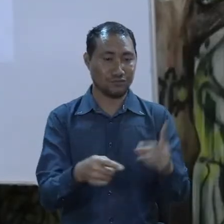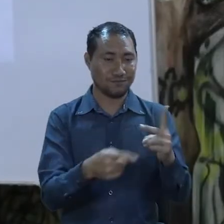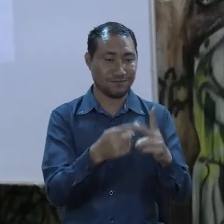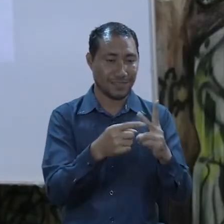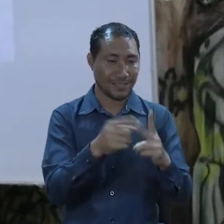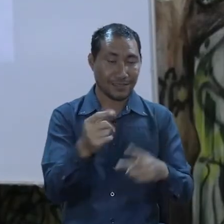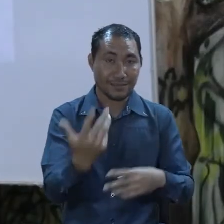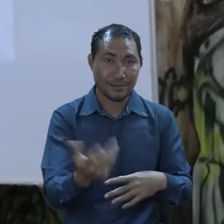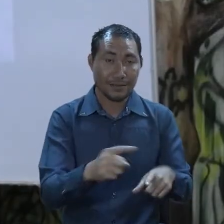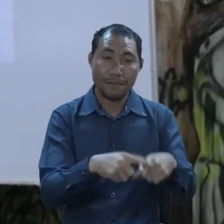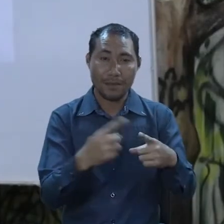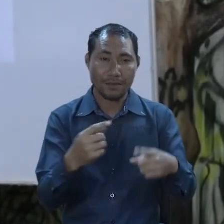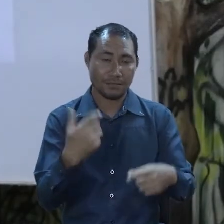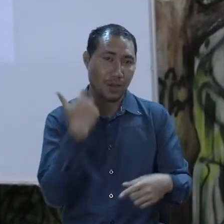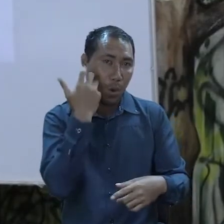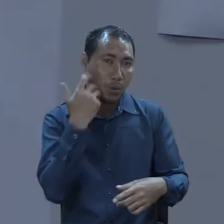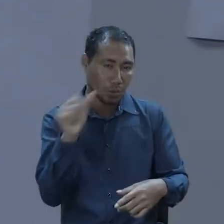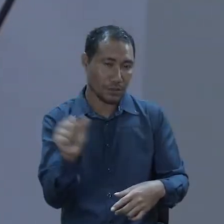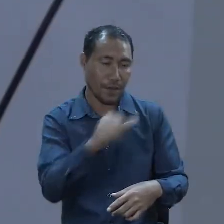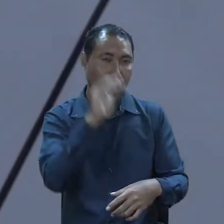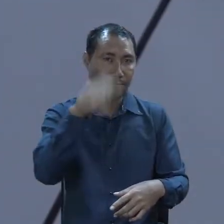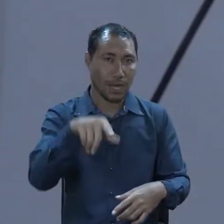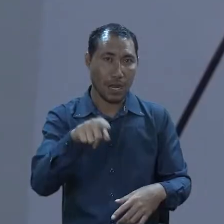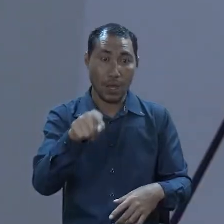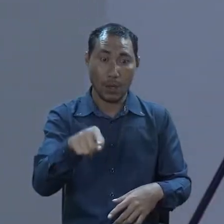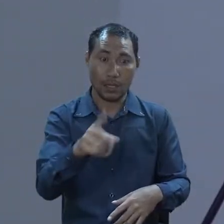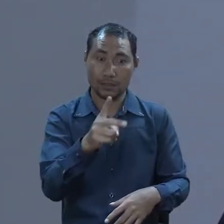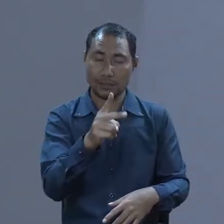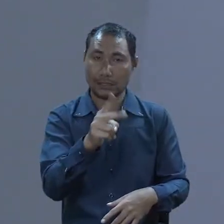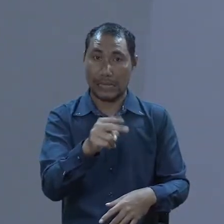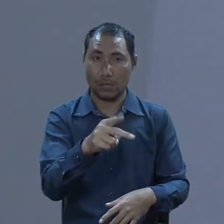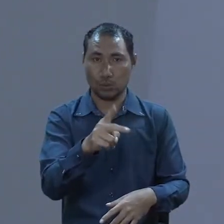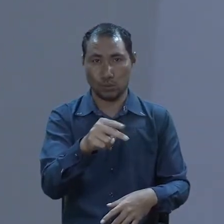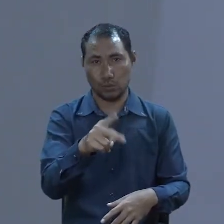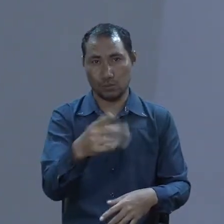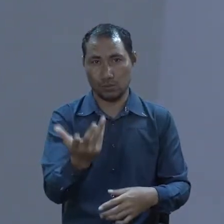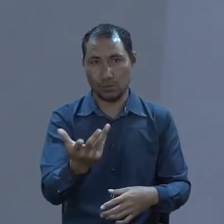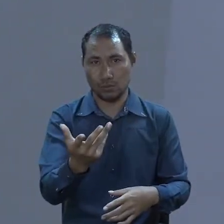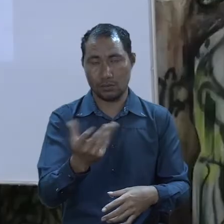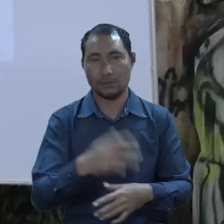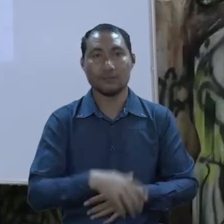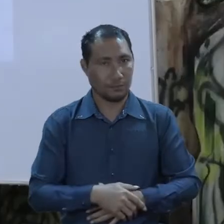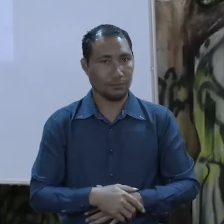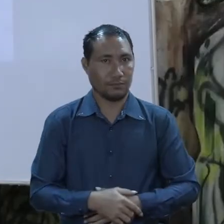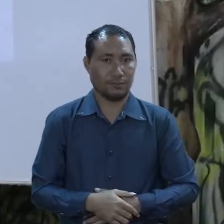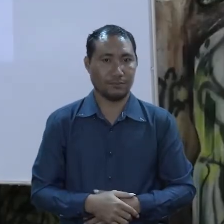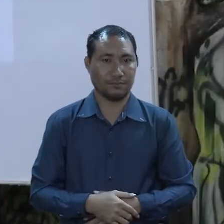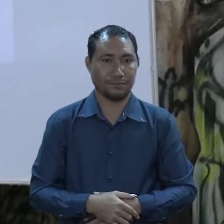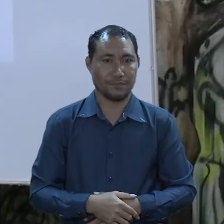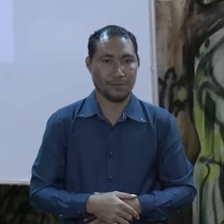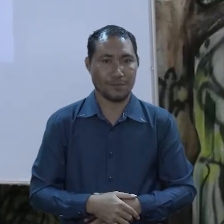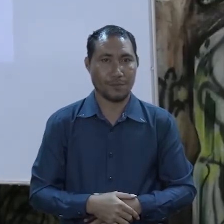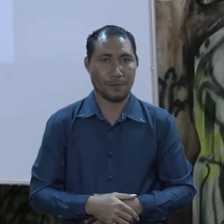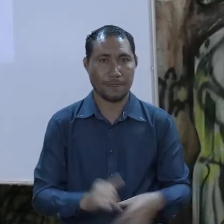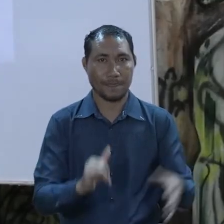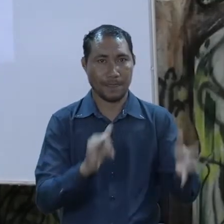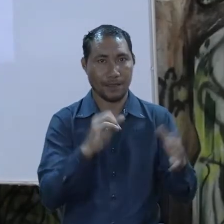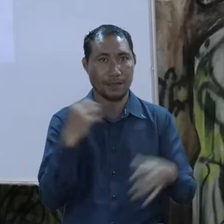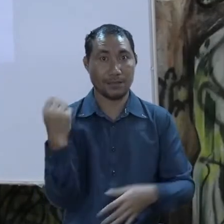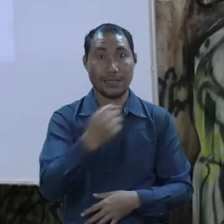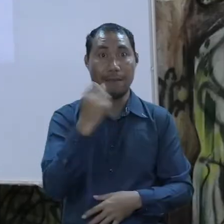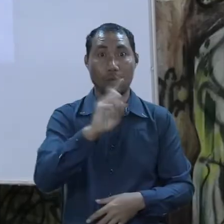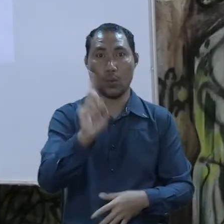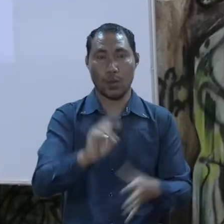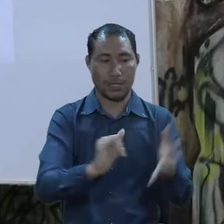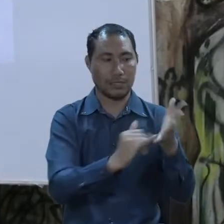crowbar, polikolopa, needle, nila, and our last tool